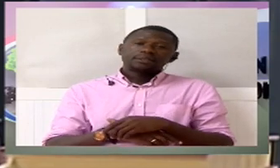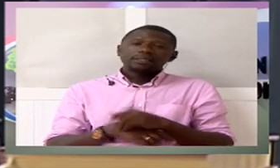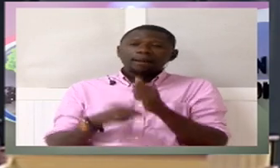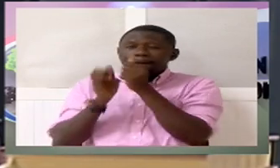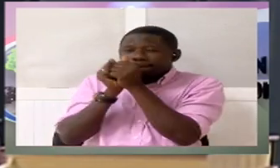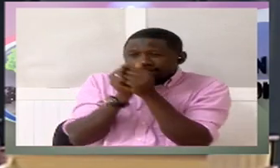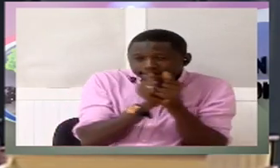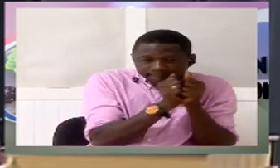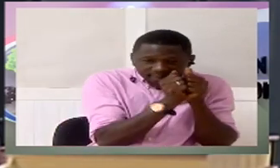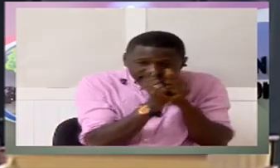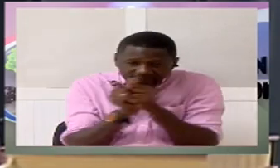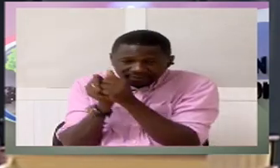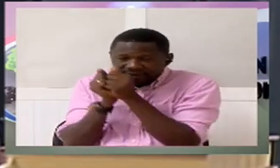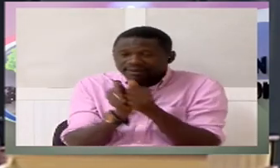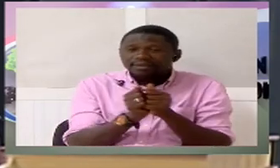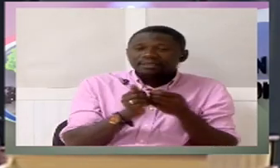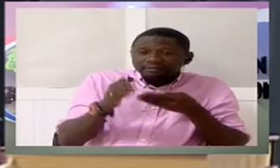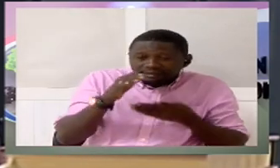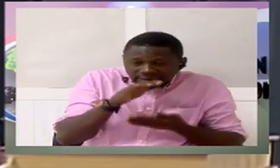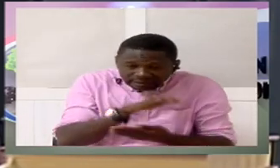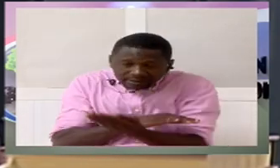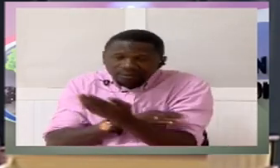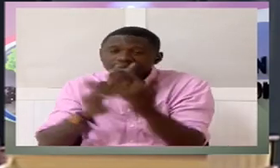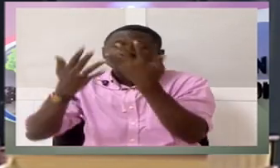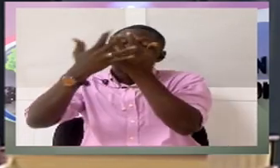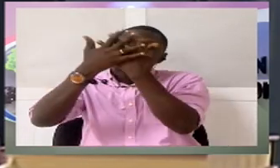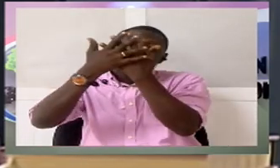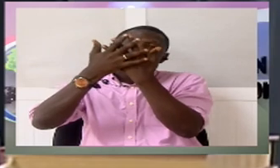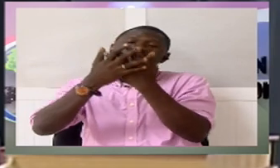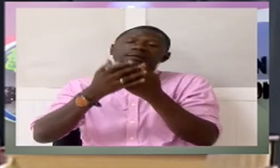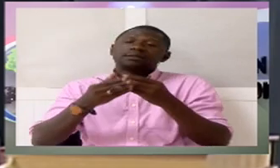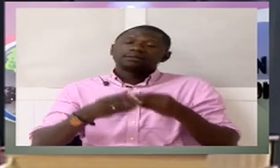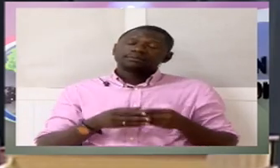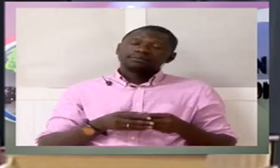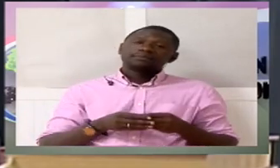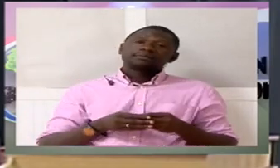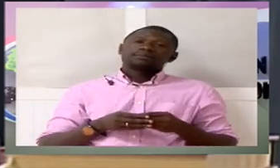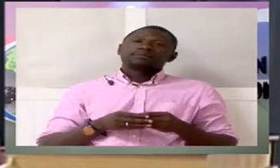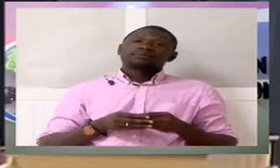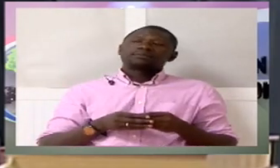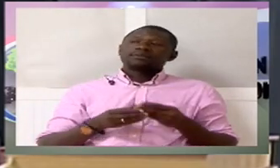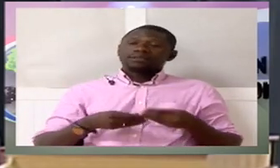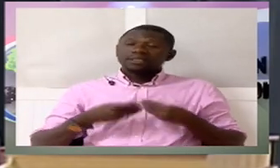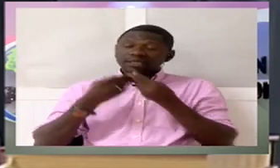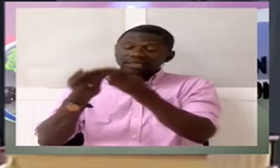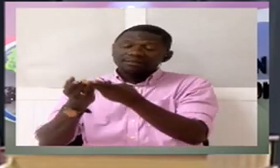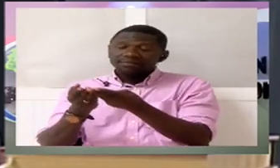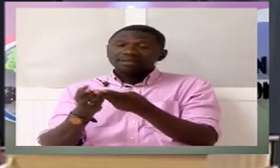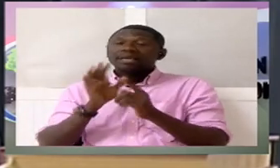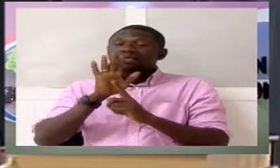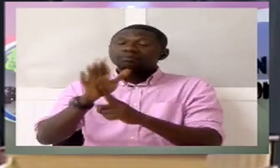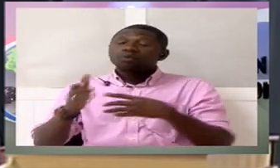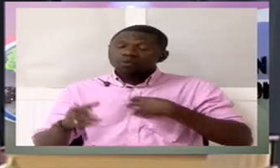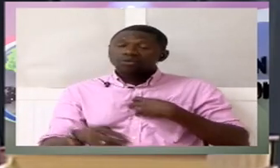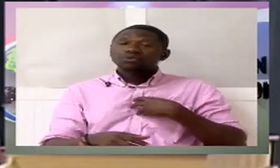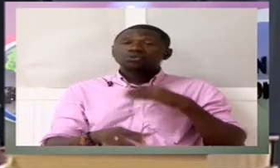smuggle so that he could smuggle it. I adun the prison okono into the prison. Ni lafta diamula Baba. So that when I want to speak